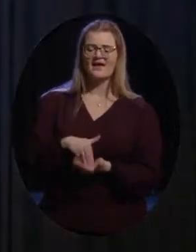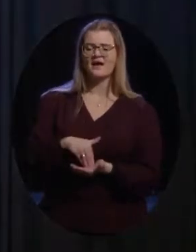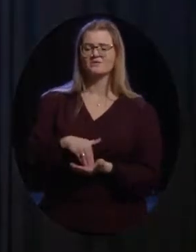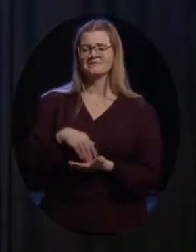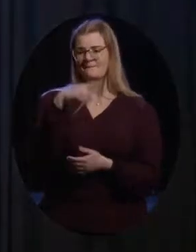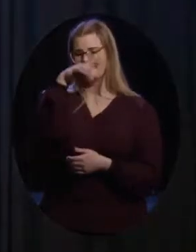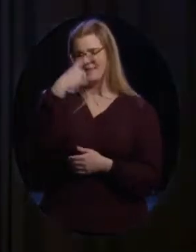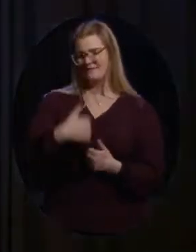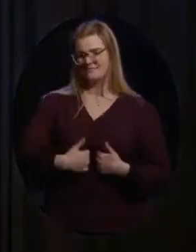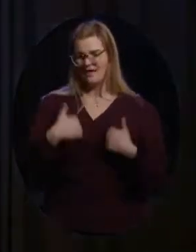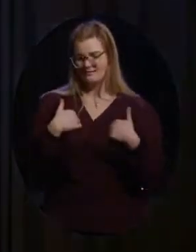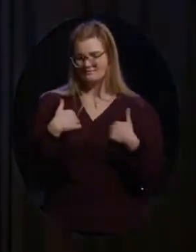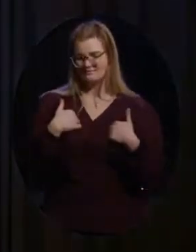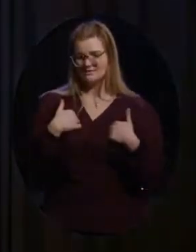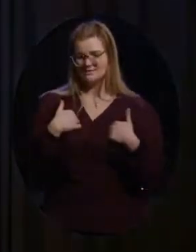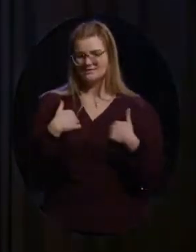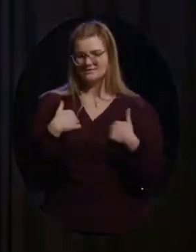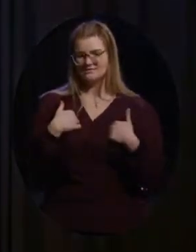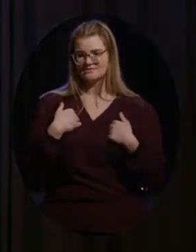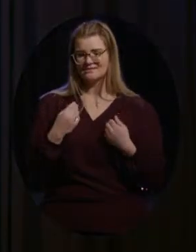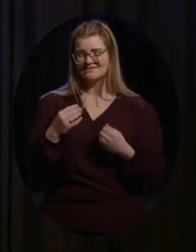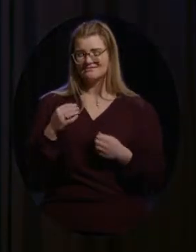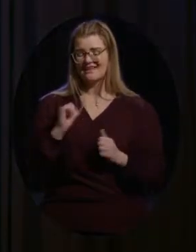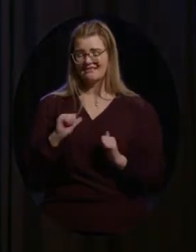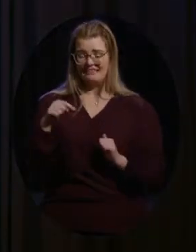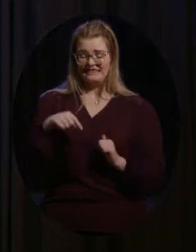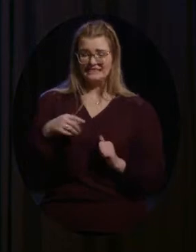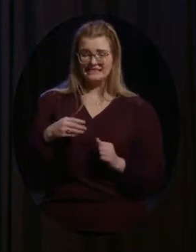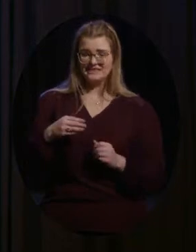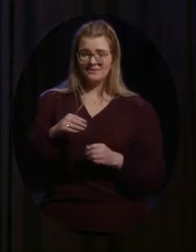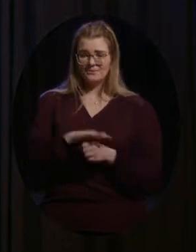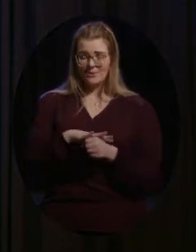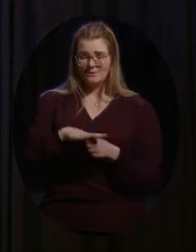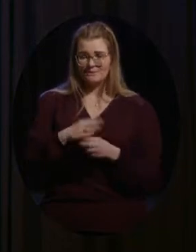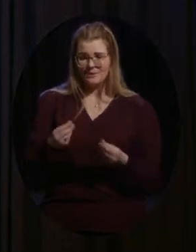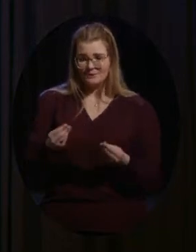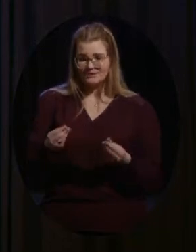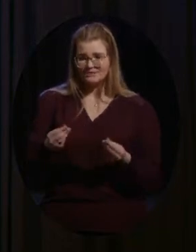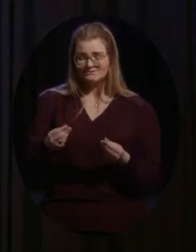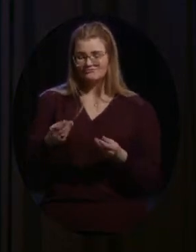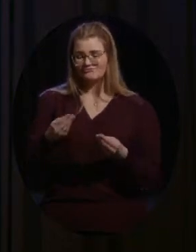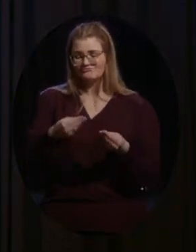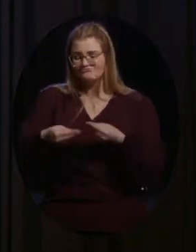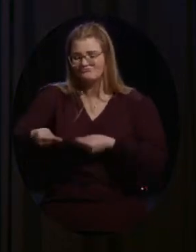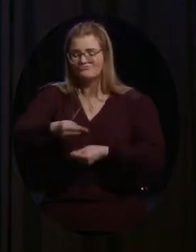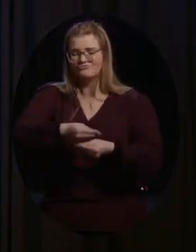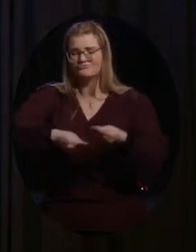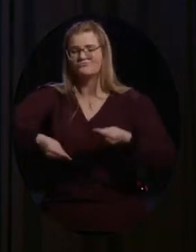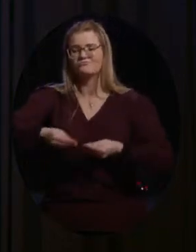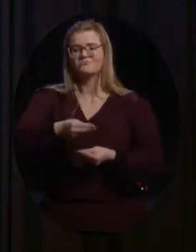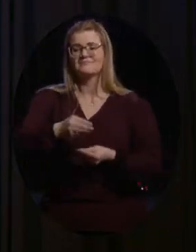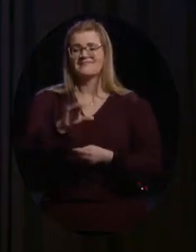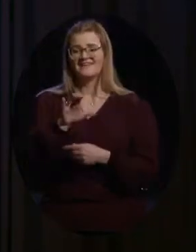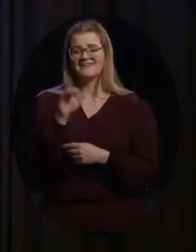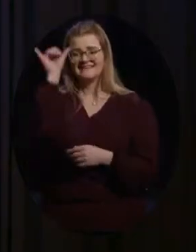black lives treated as property, herded, and traded like cattle or